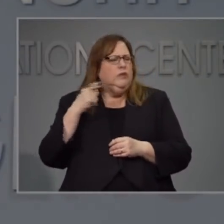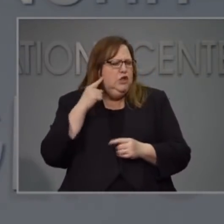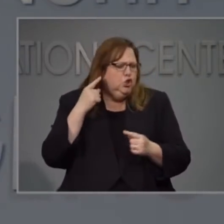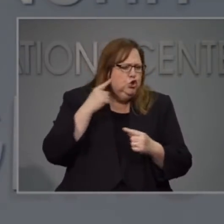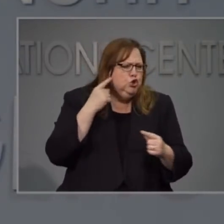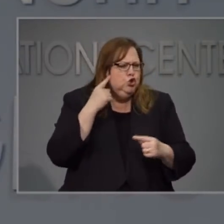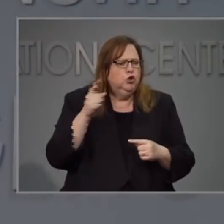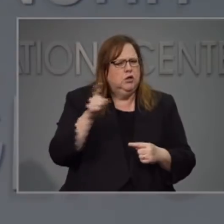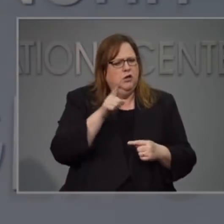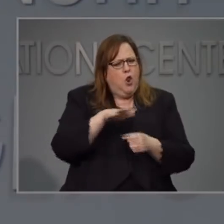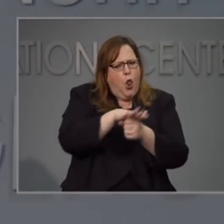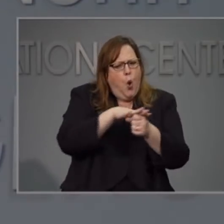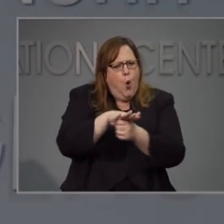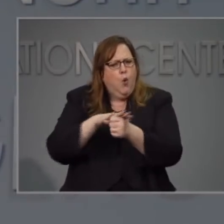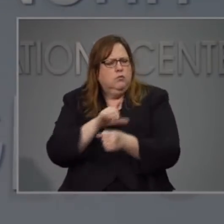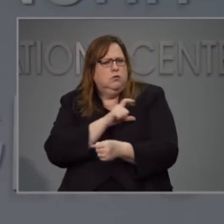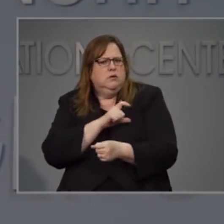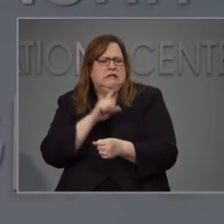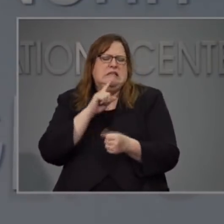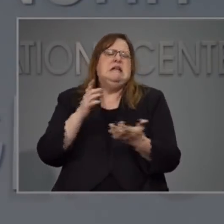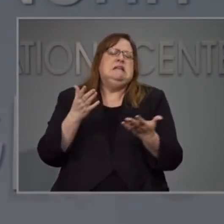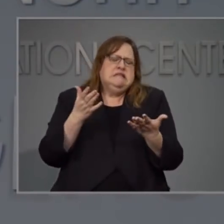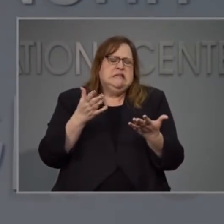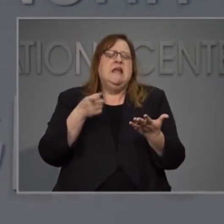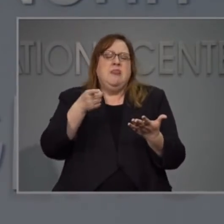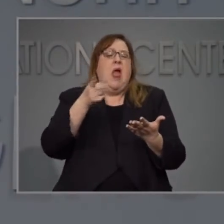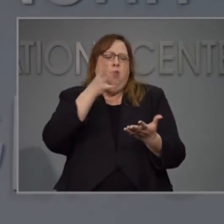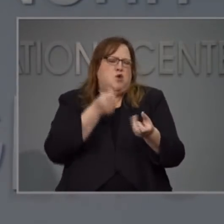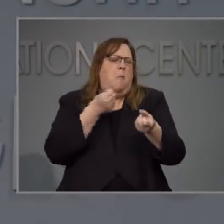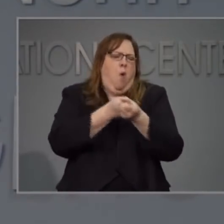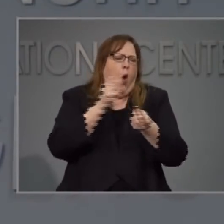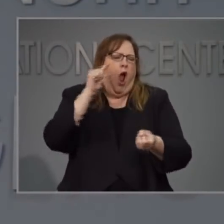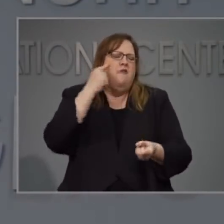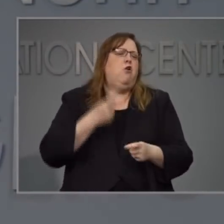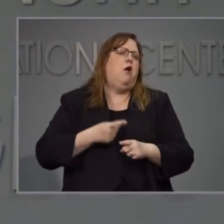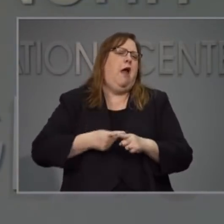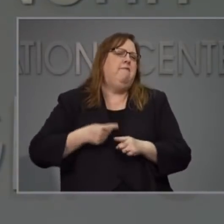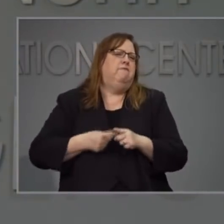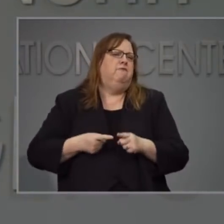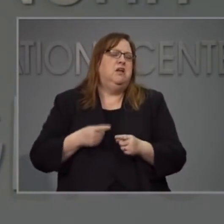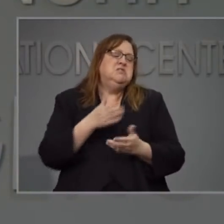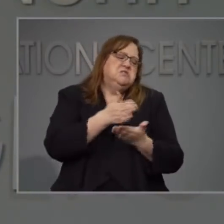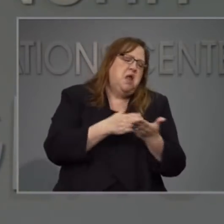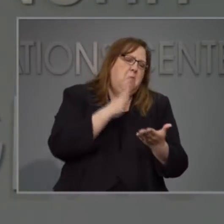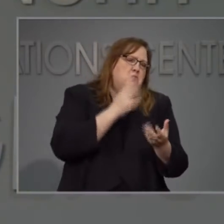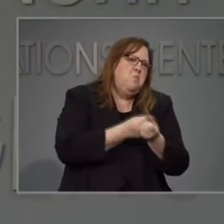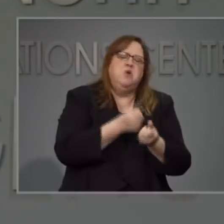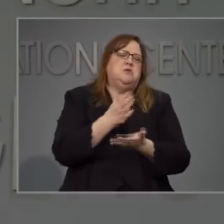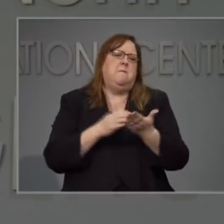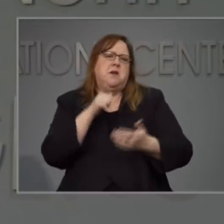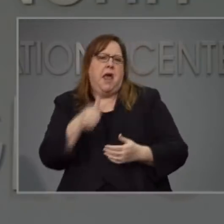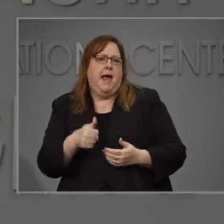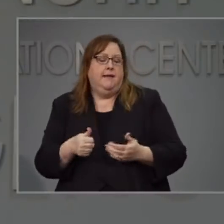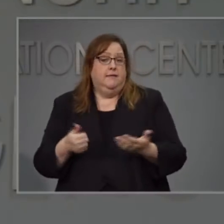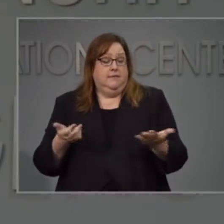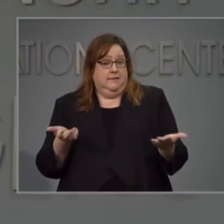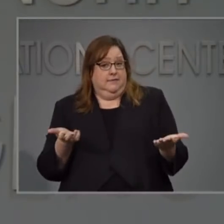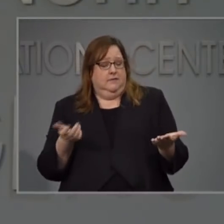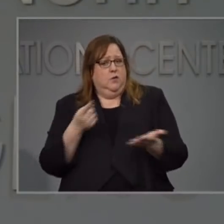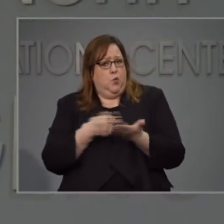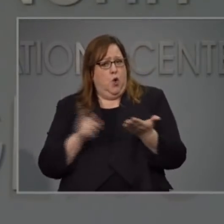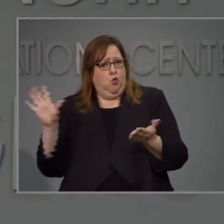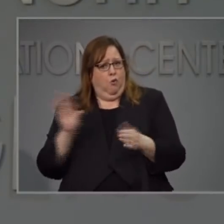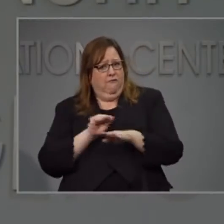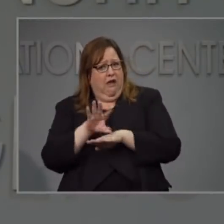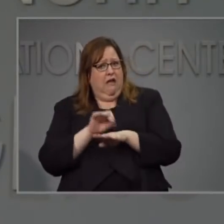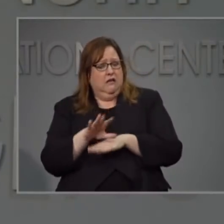orders. What is going to be your message going forward when asking people to keep their businesses, their bar, their restaurants, their salons